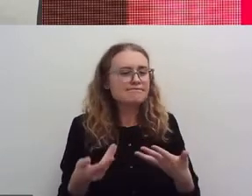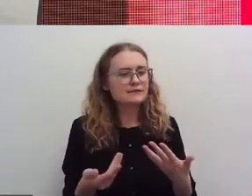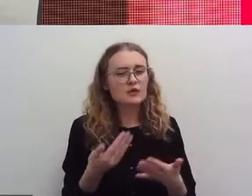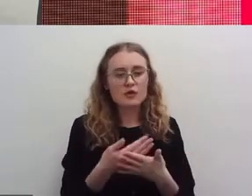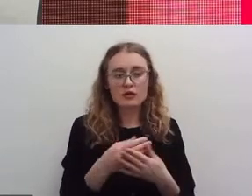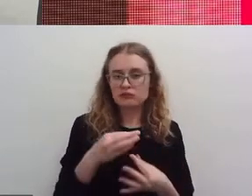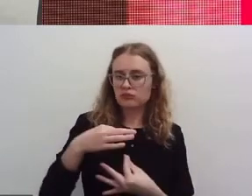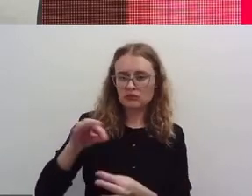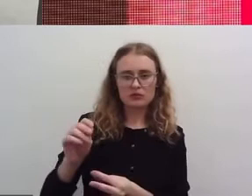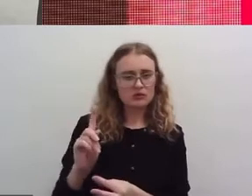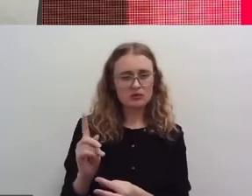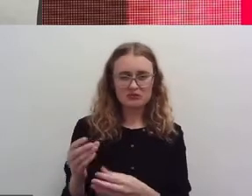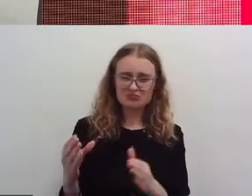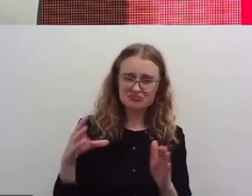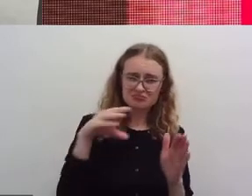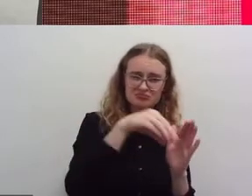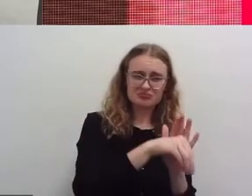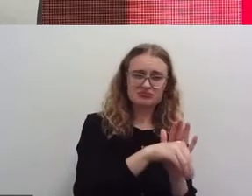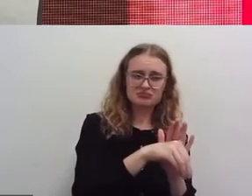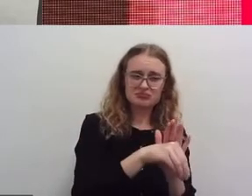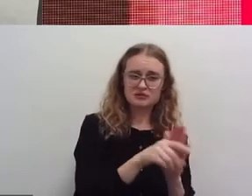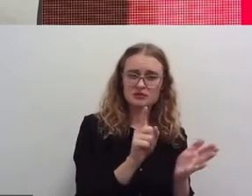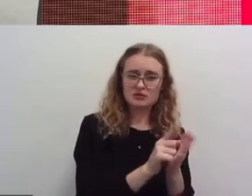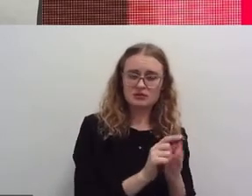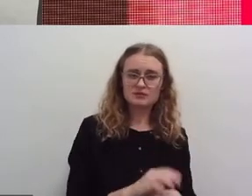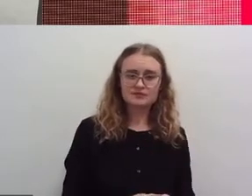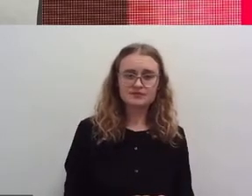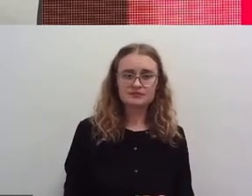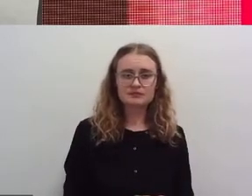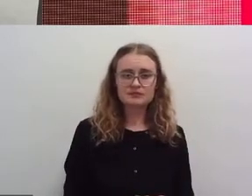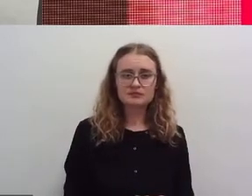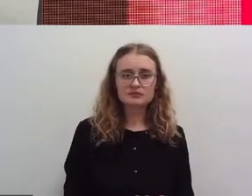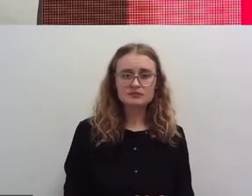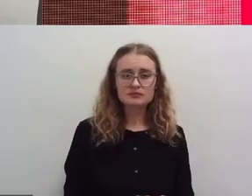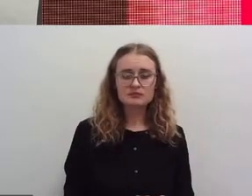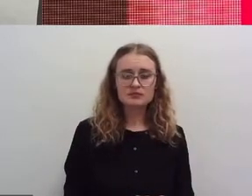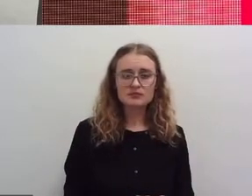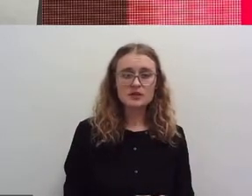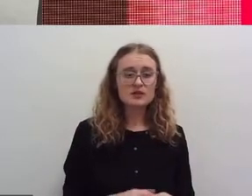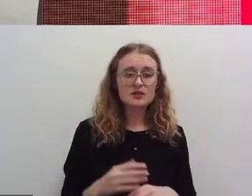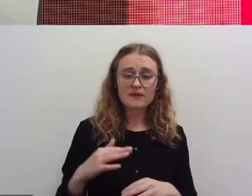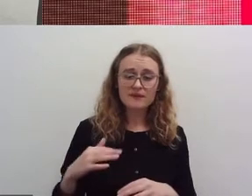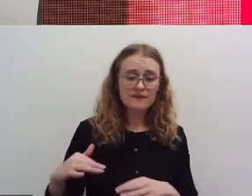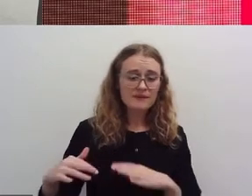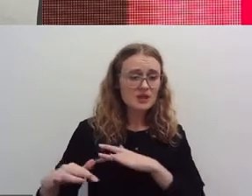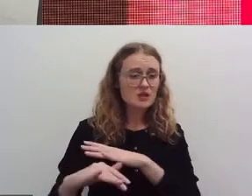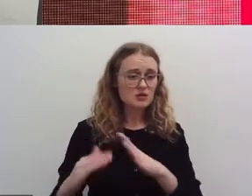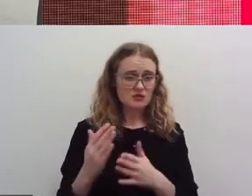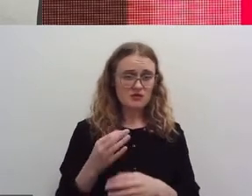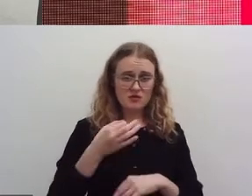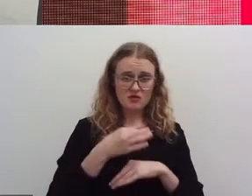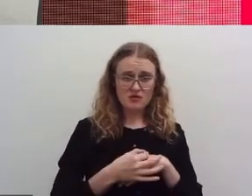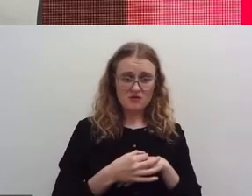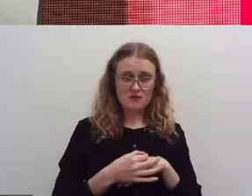the responsibility of our societies to encourage these changes, because they are not only done for